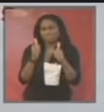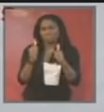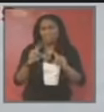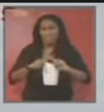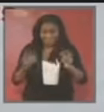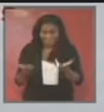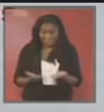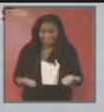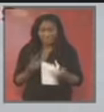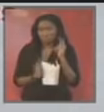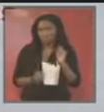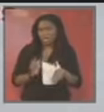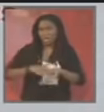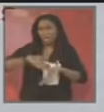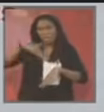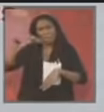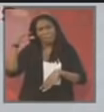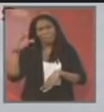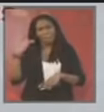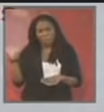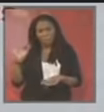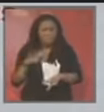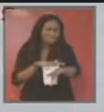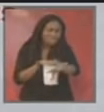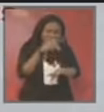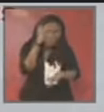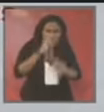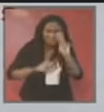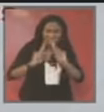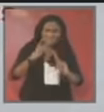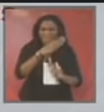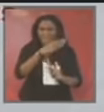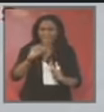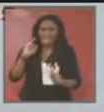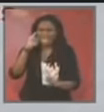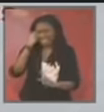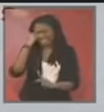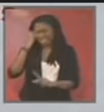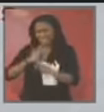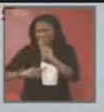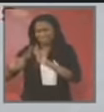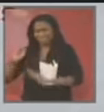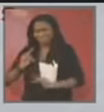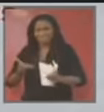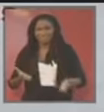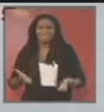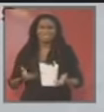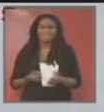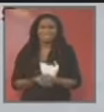ethnicity, etc., and where our Afro and Indo groups are not the minorities, some of those